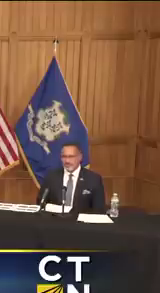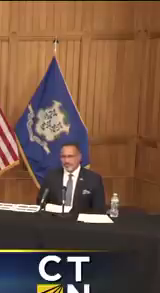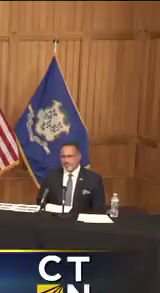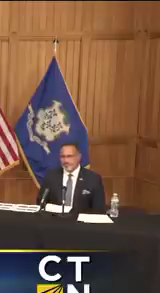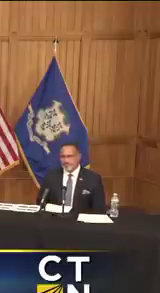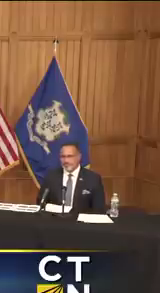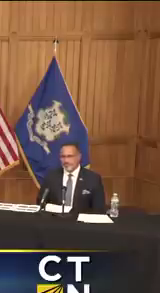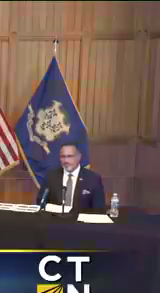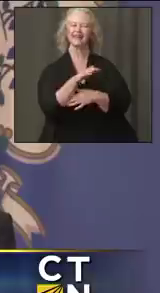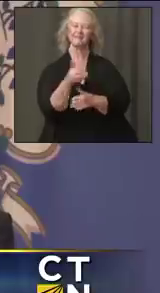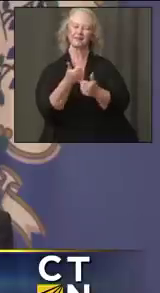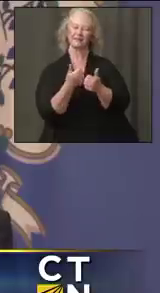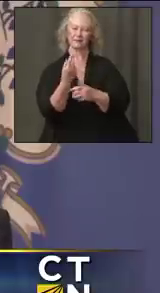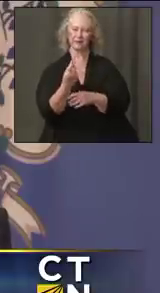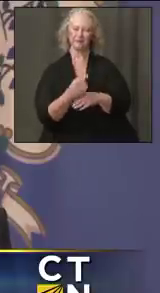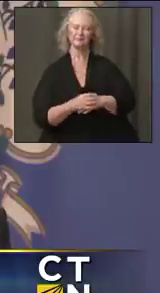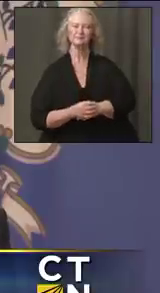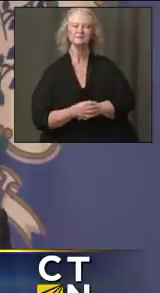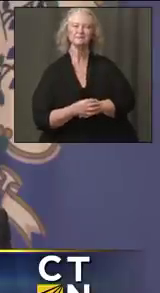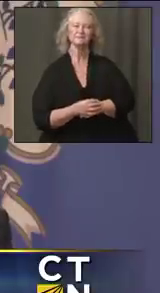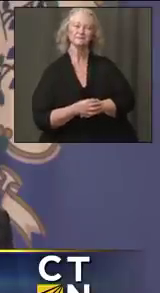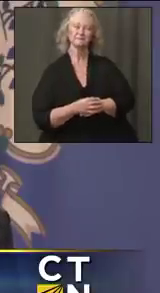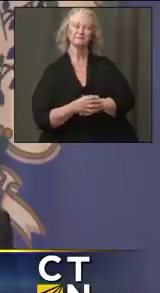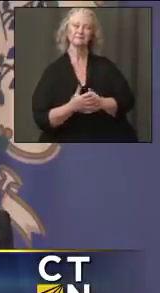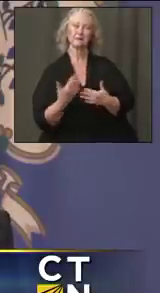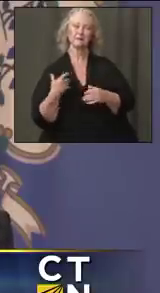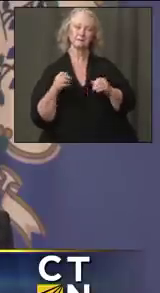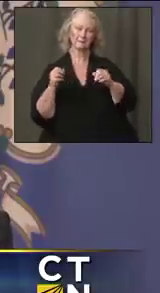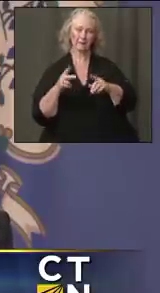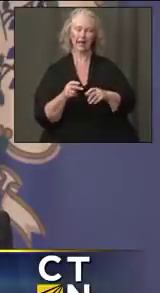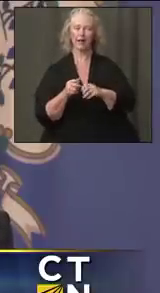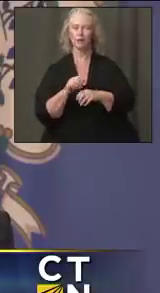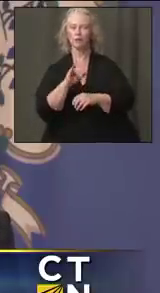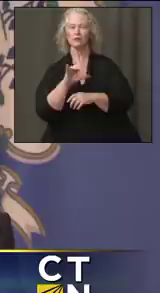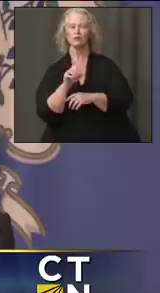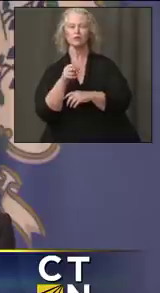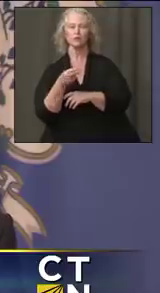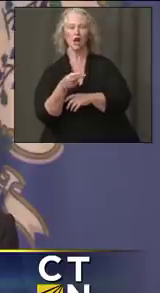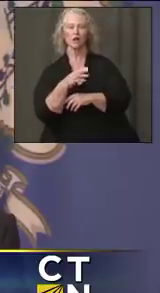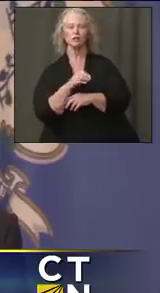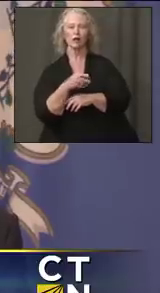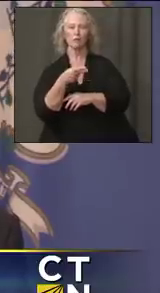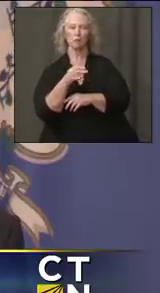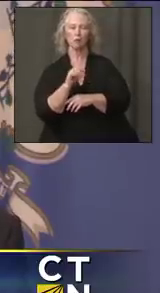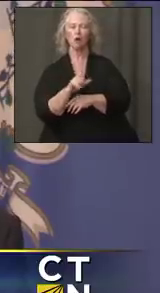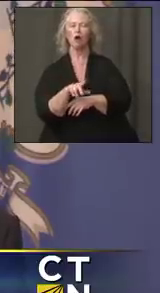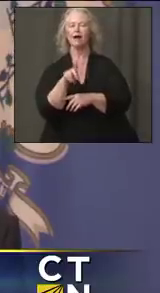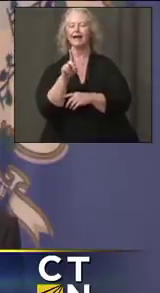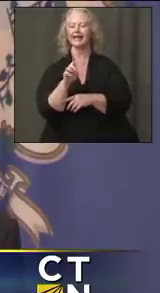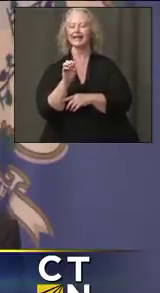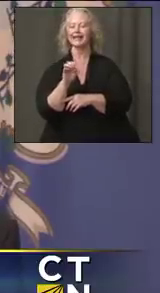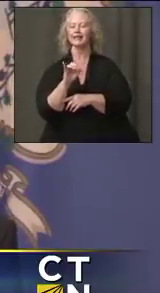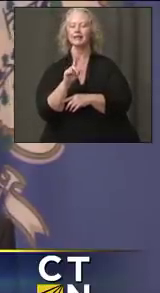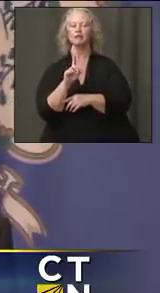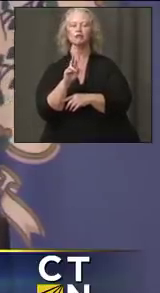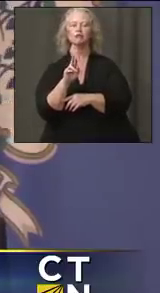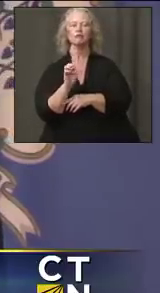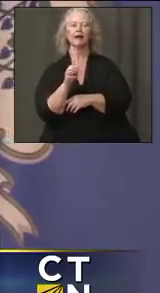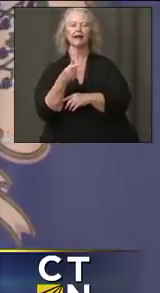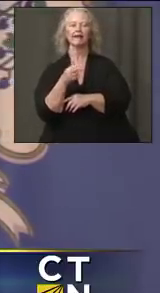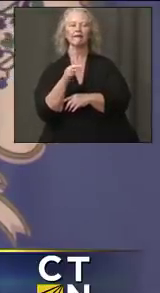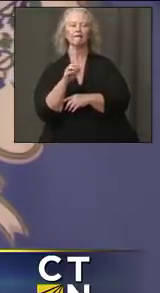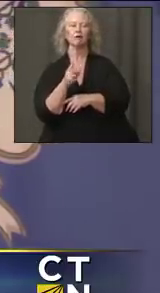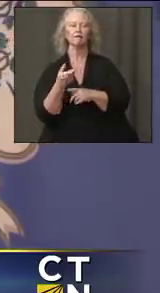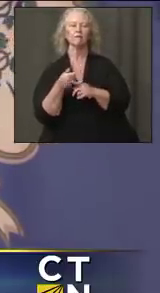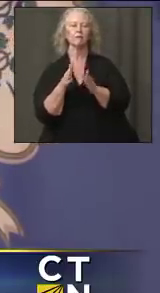Right, good afternoon, everybody. Back with Josh and Paul and Deirdre Gifford, who you know are from Public Health, as